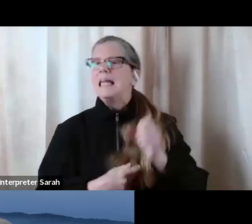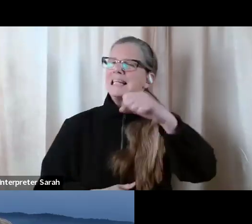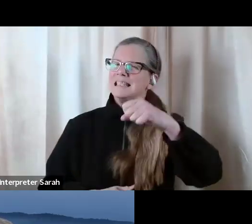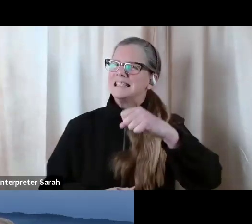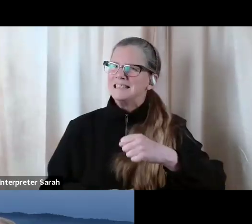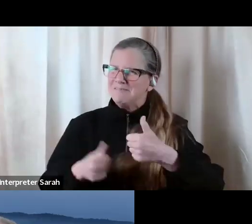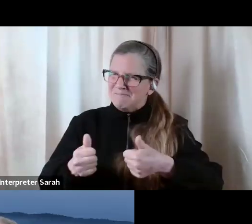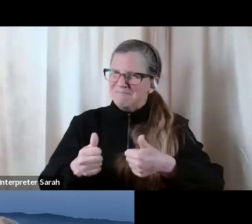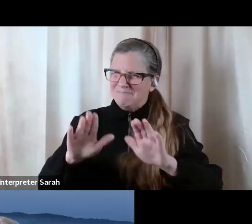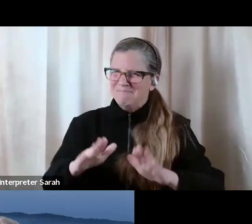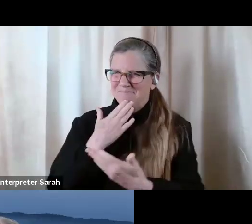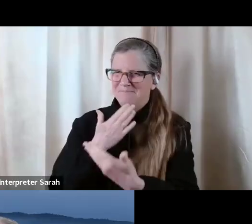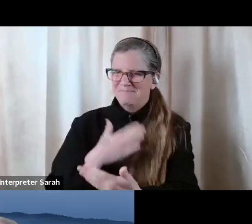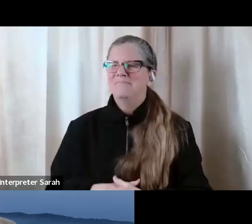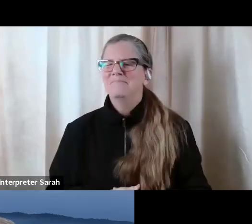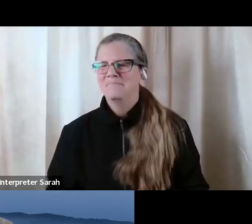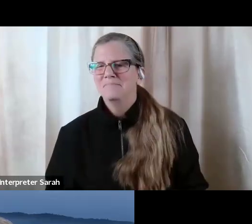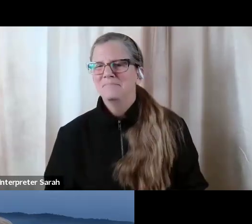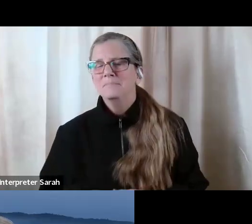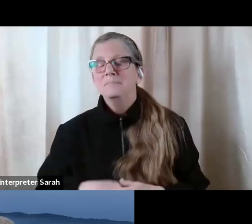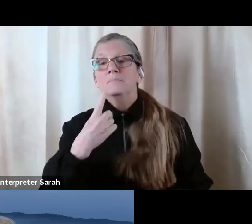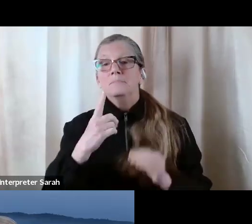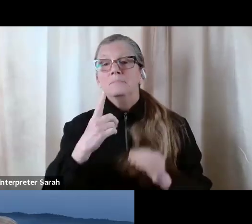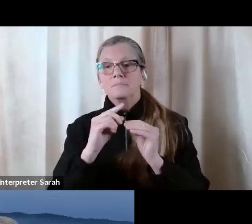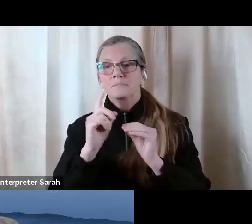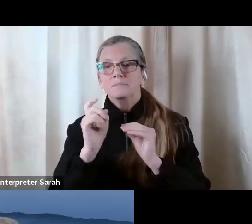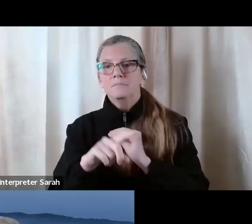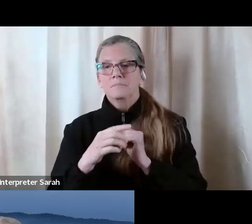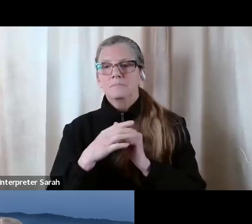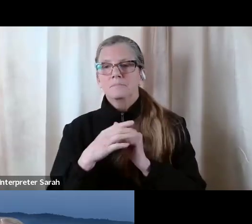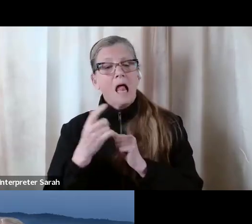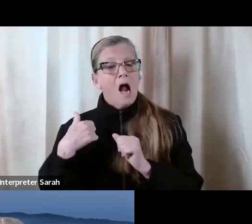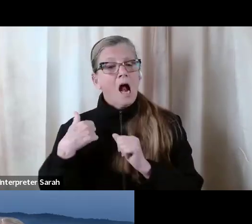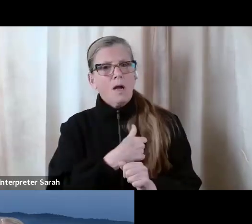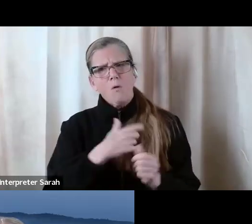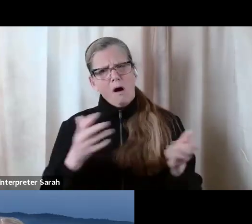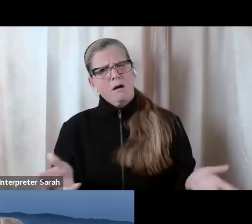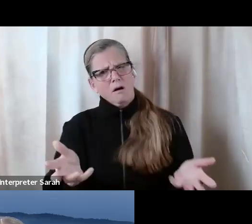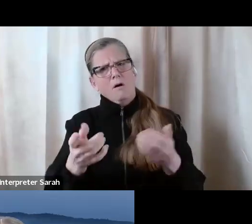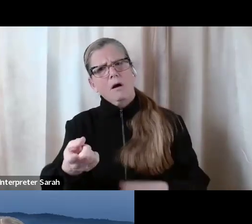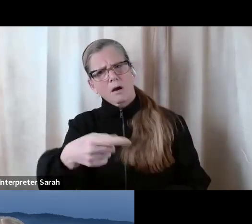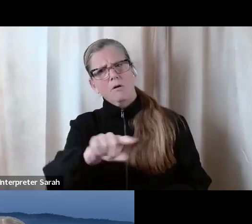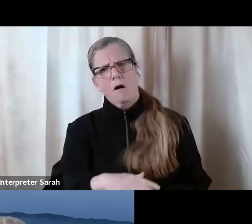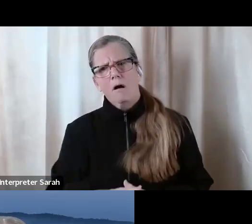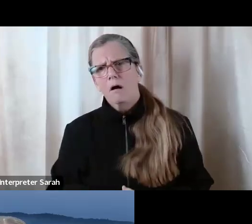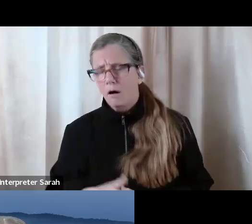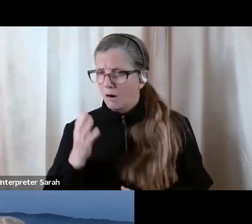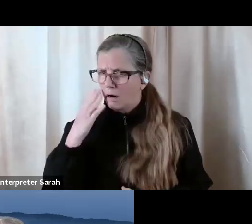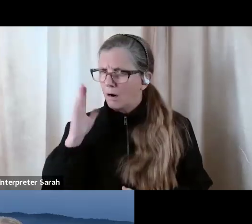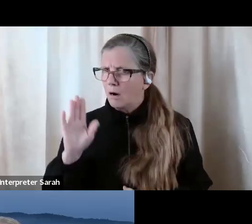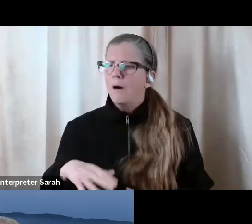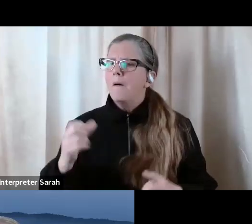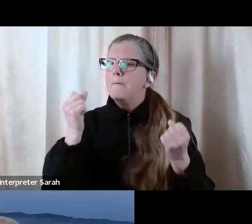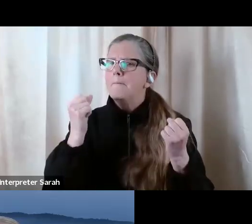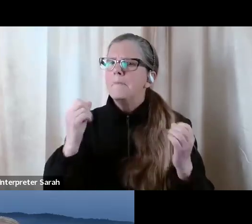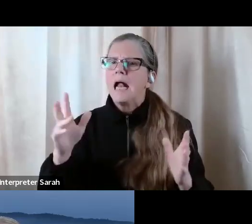Well, and are there other questions? We do want to encourage folks, we know a lot of people may